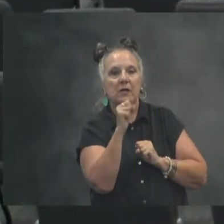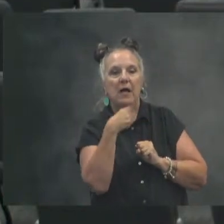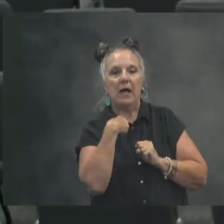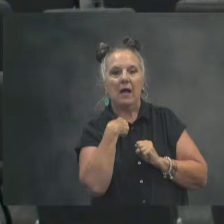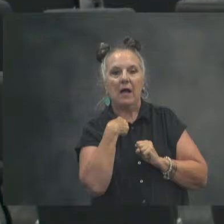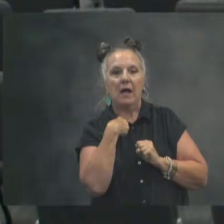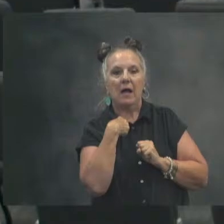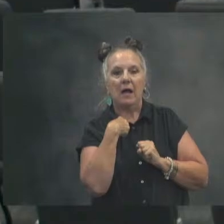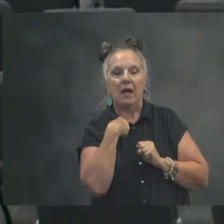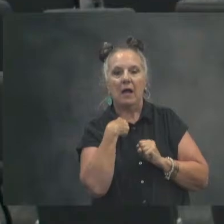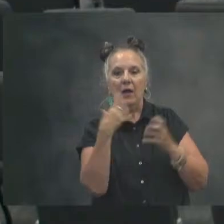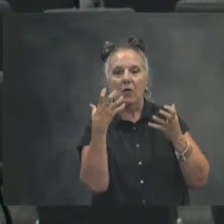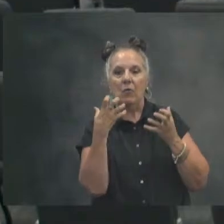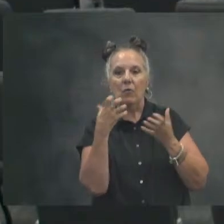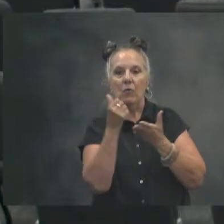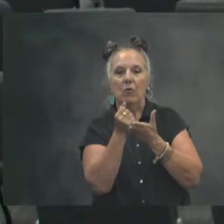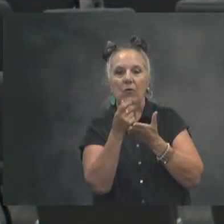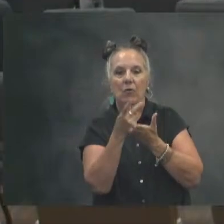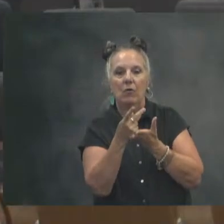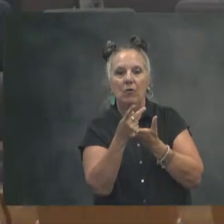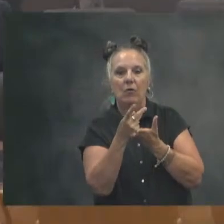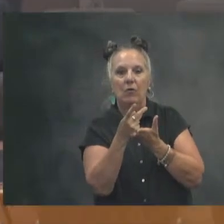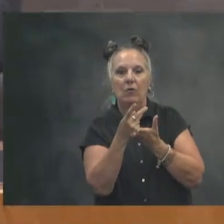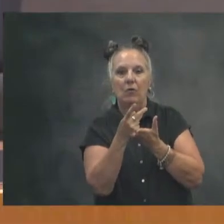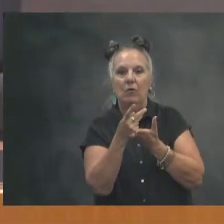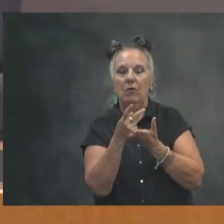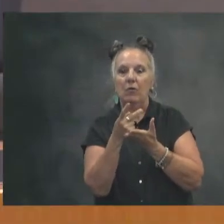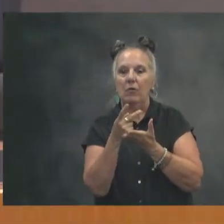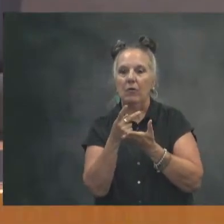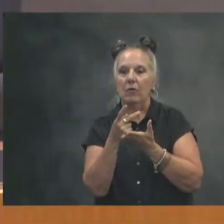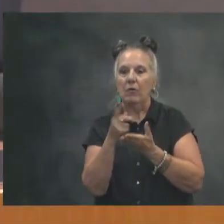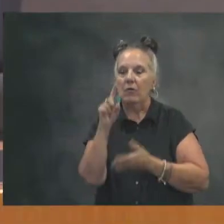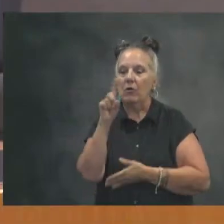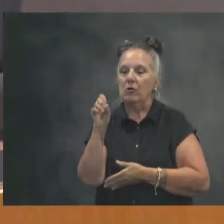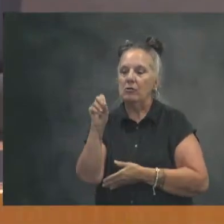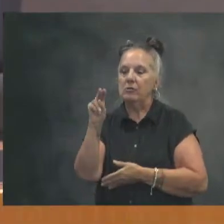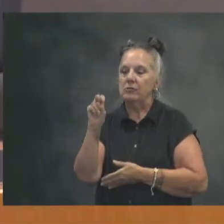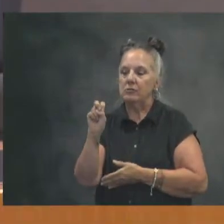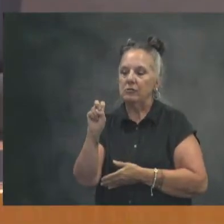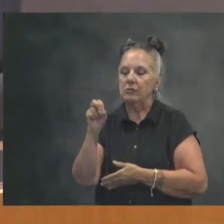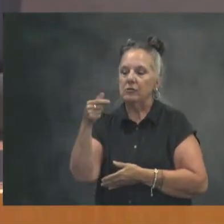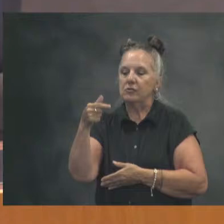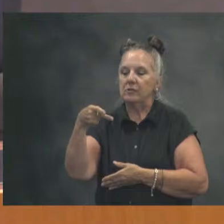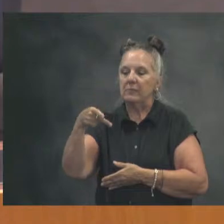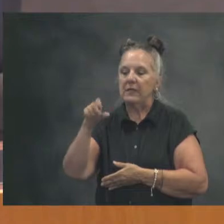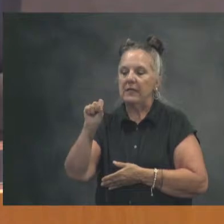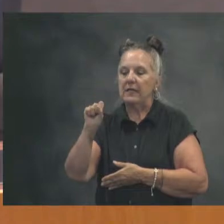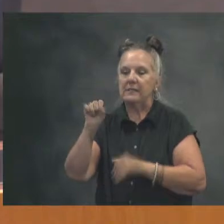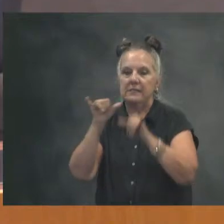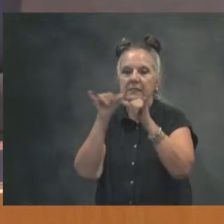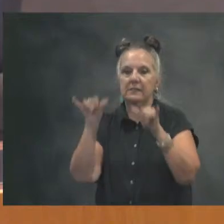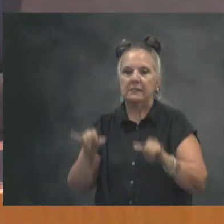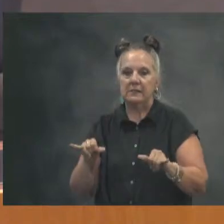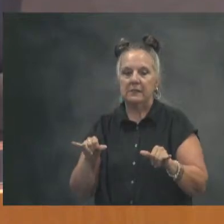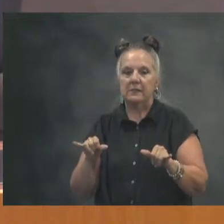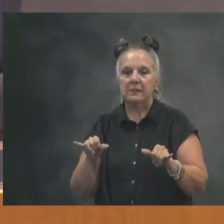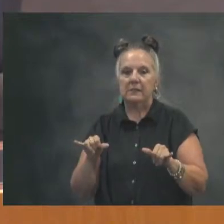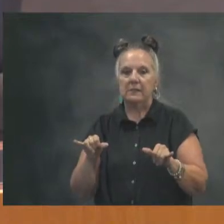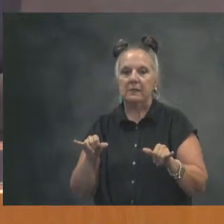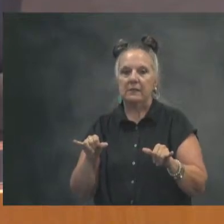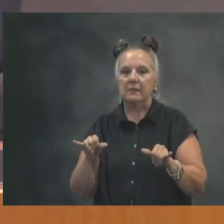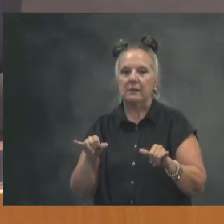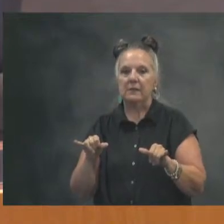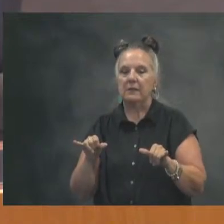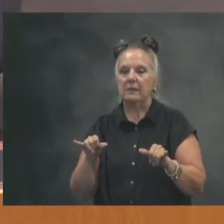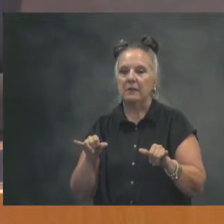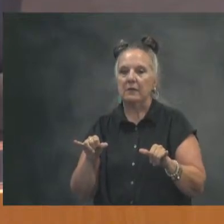approve the awards, renewals, and procurements for Zonar GPS system renewal to Zonar Systems